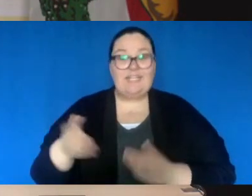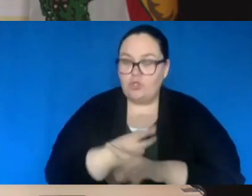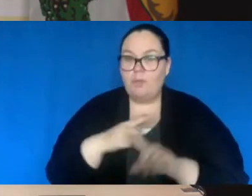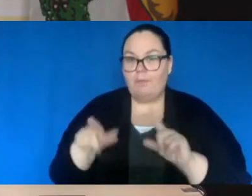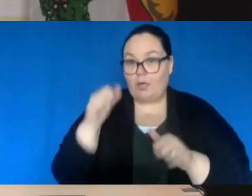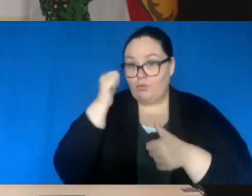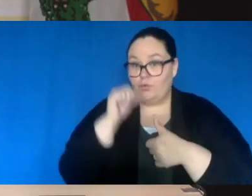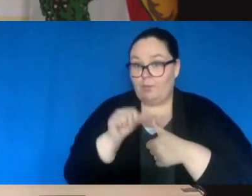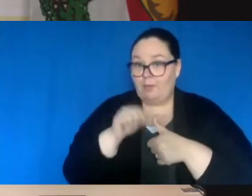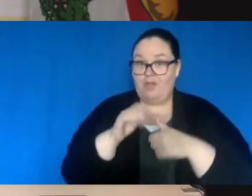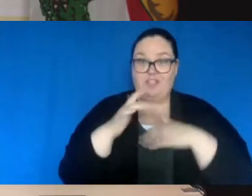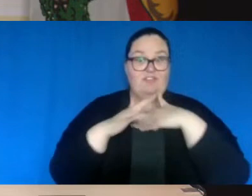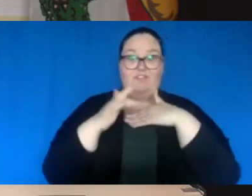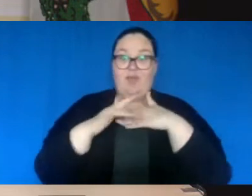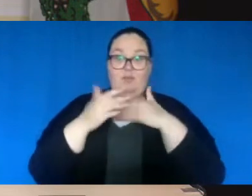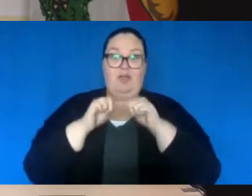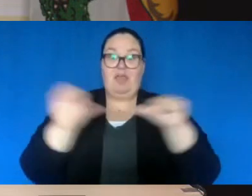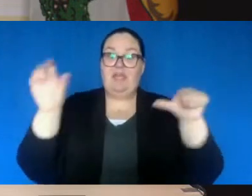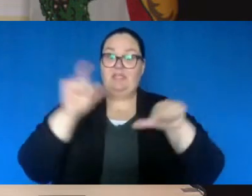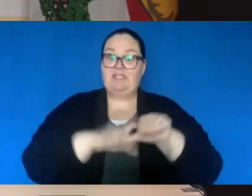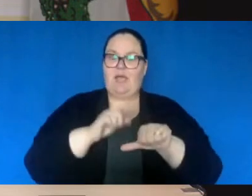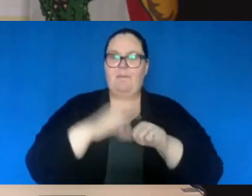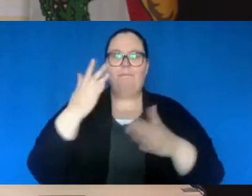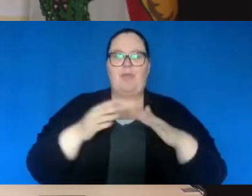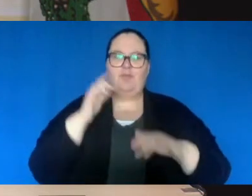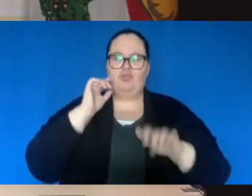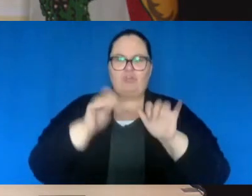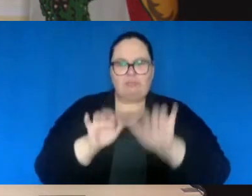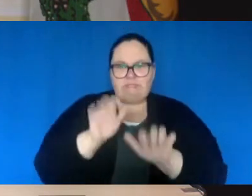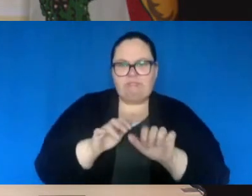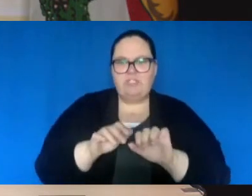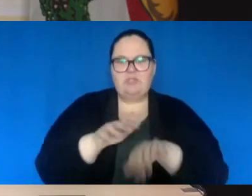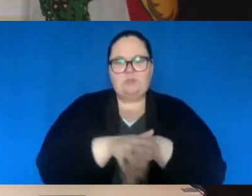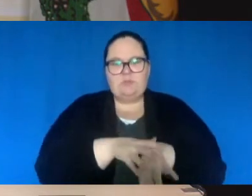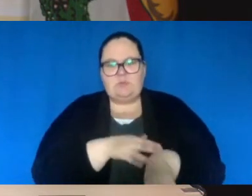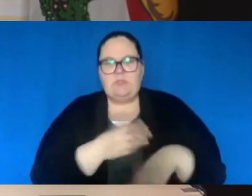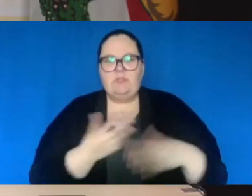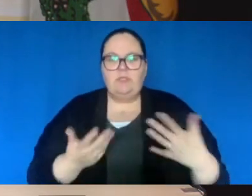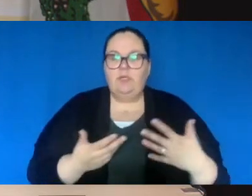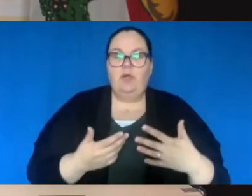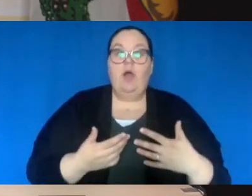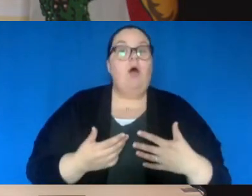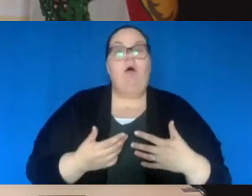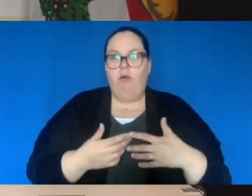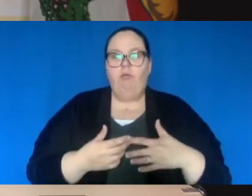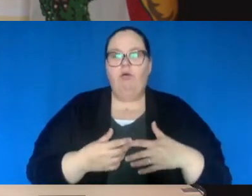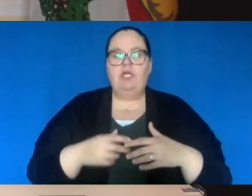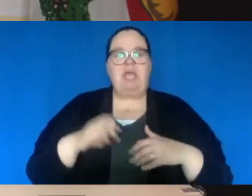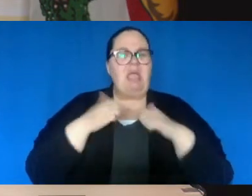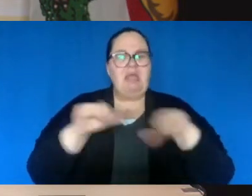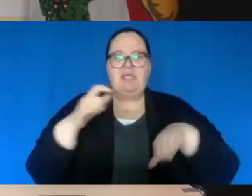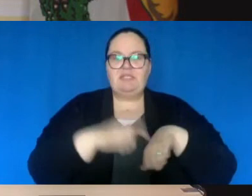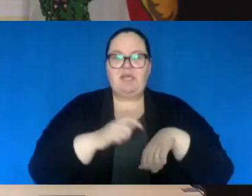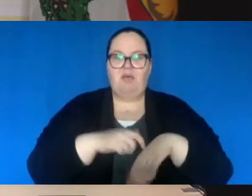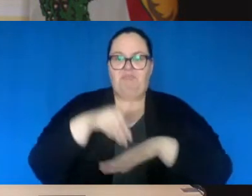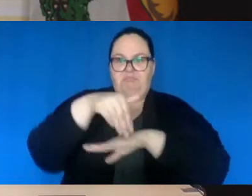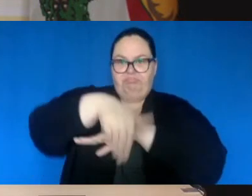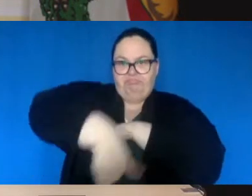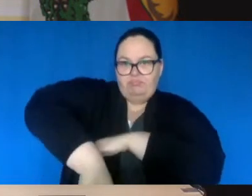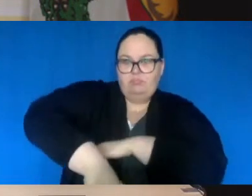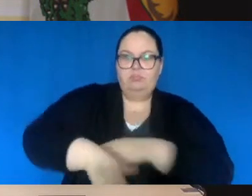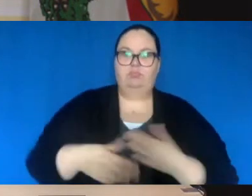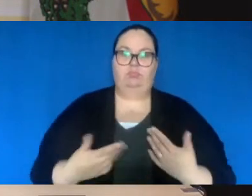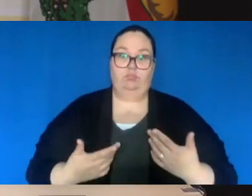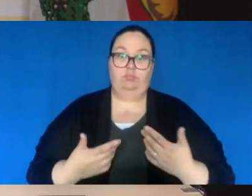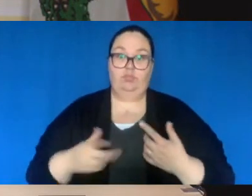open 24 hours a day. And if many people are booking as soon as their group becomes available, it can cause some delays